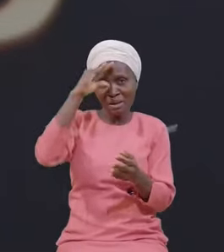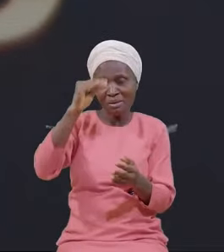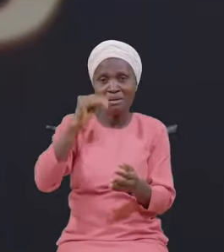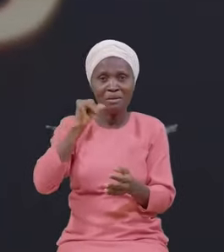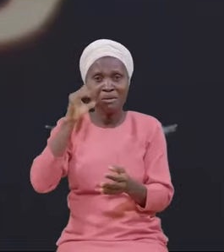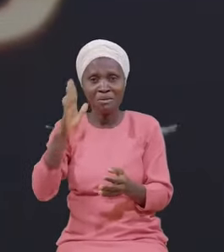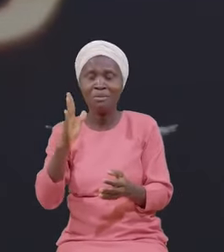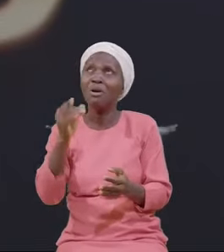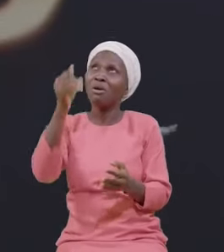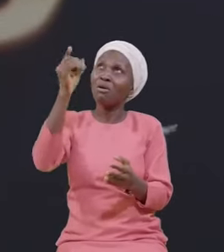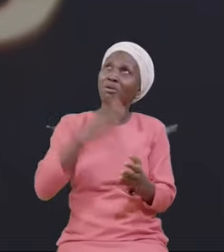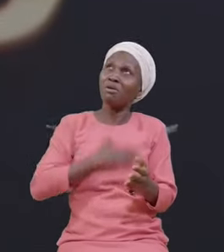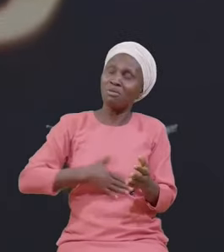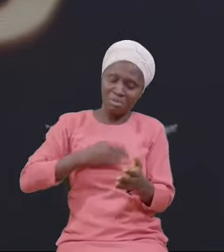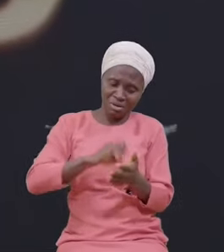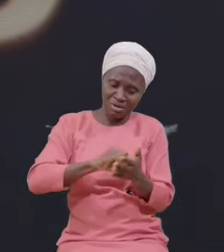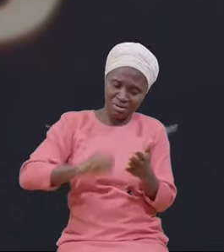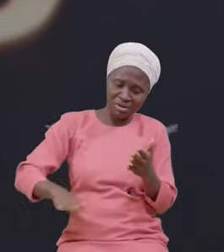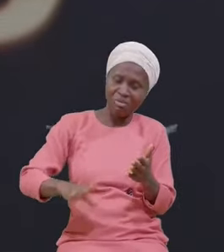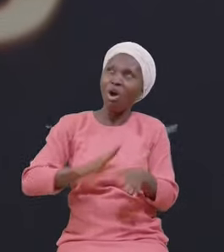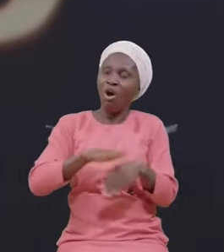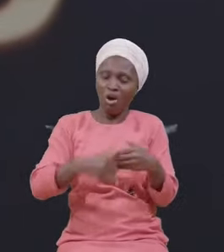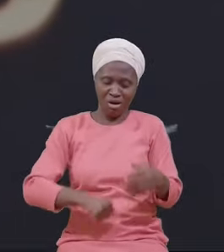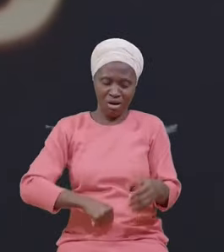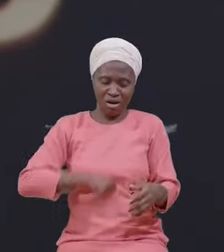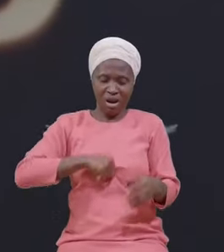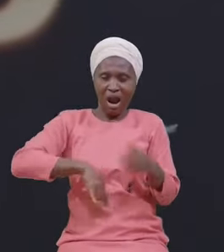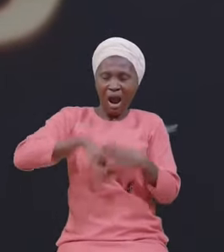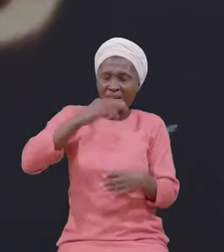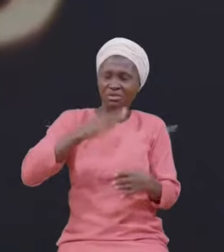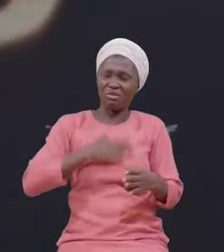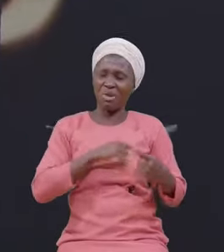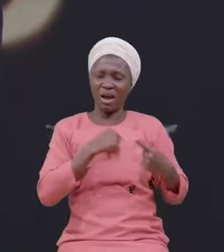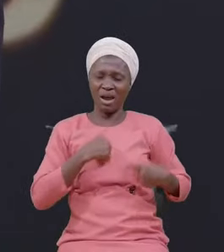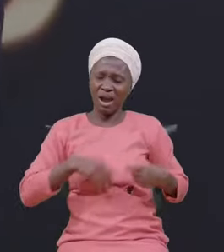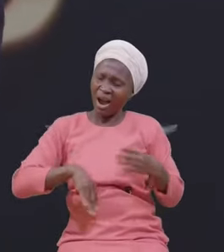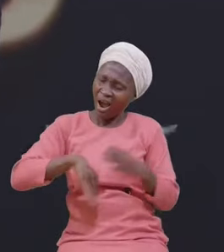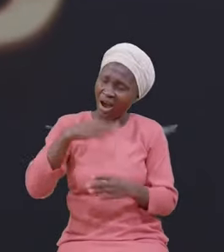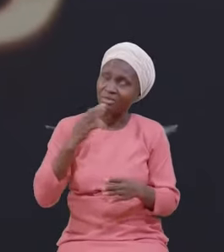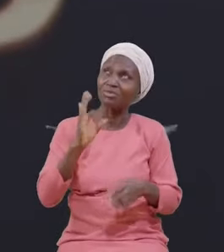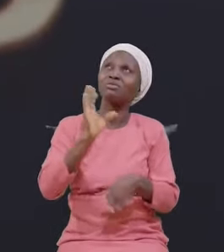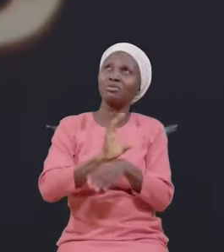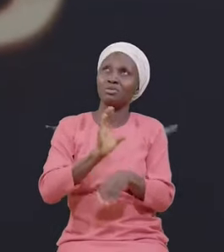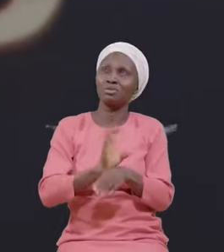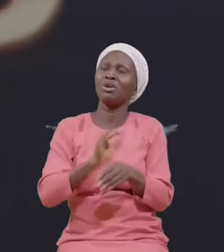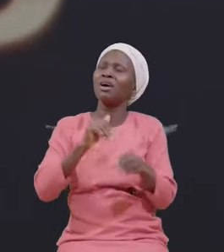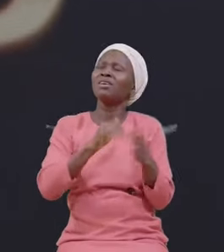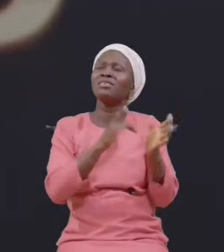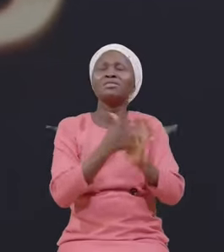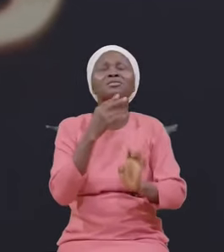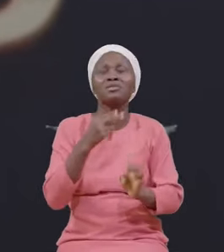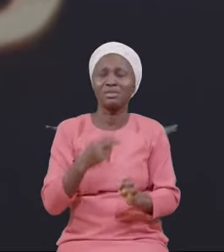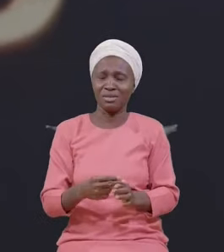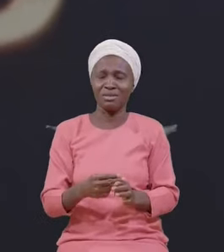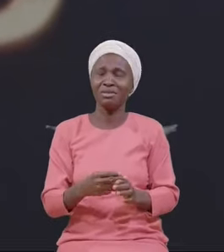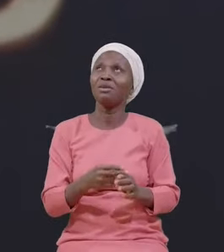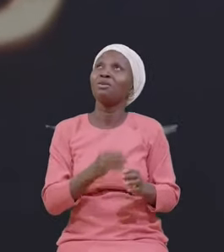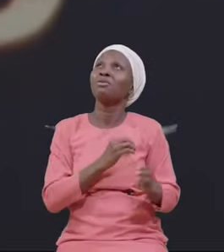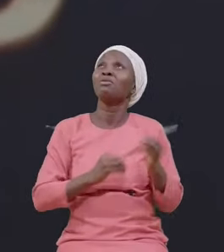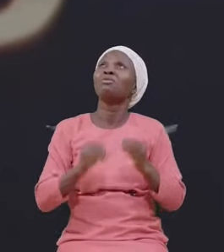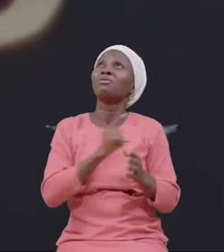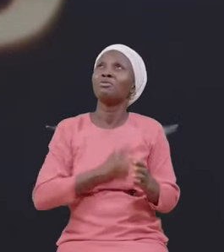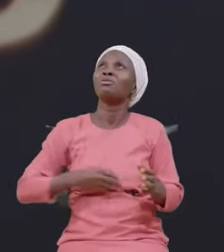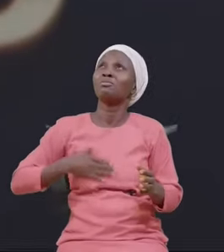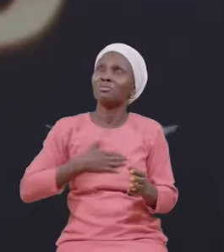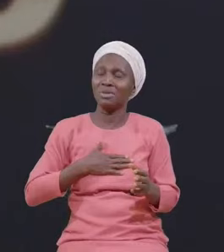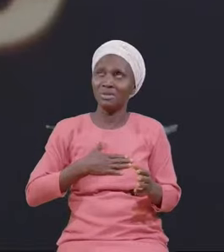out of your church in the G in the mighty name of Jesus uh oh Lord cloth your church with a garment